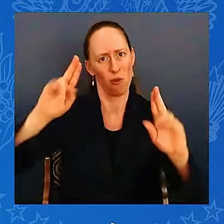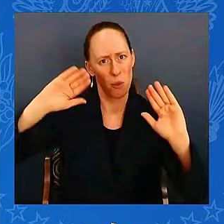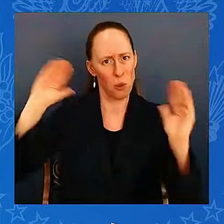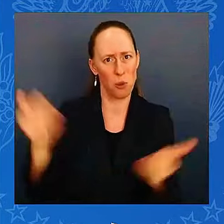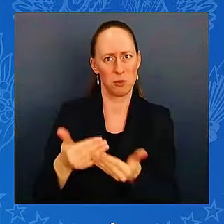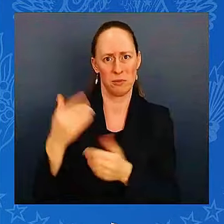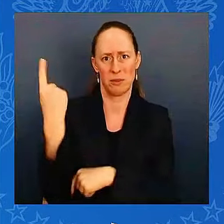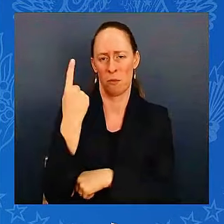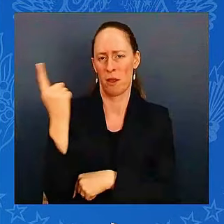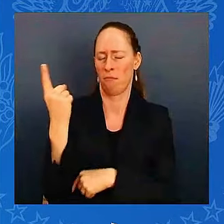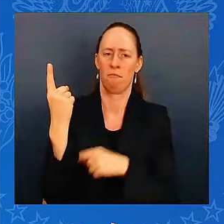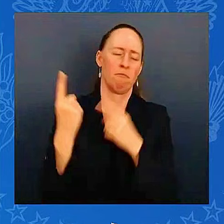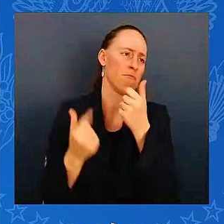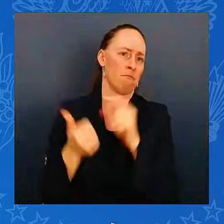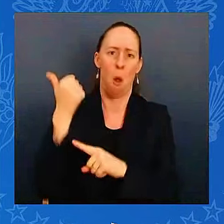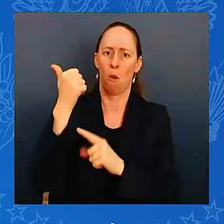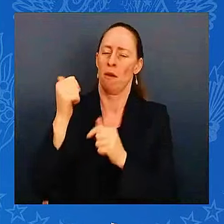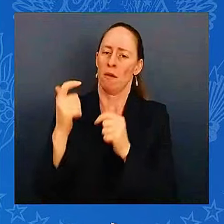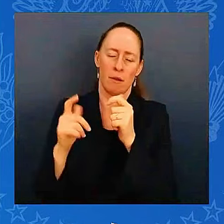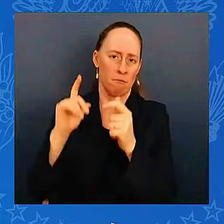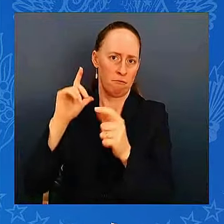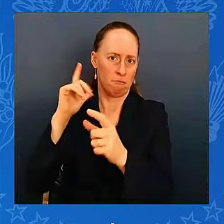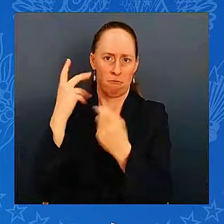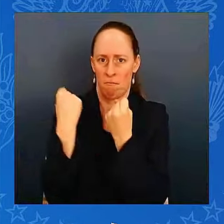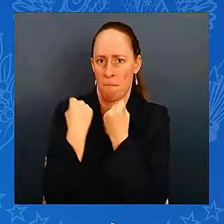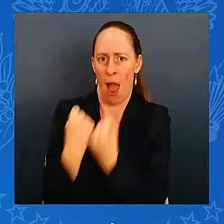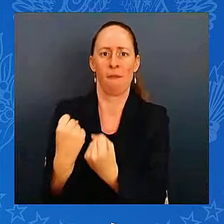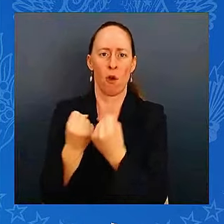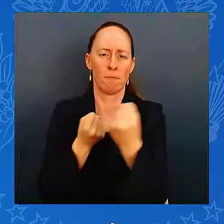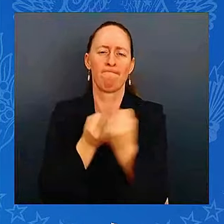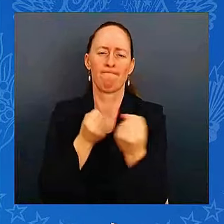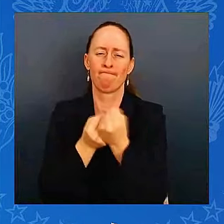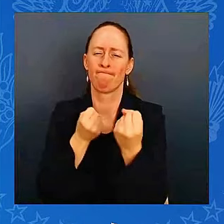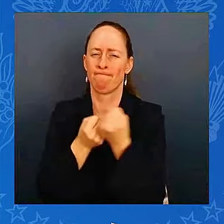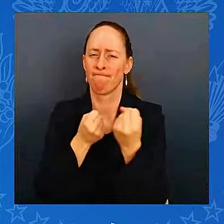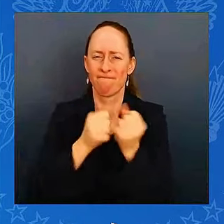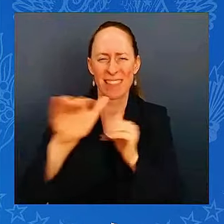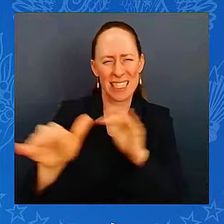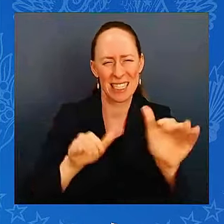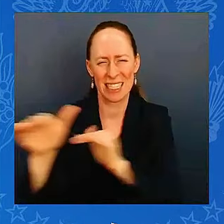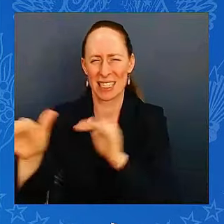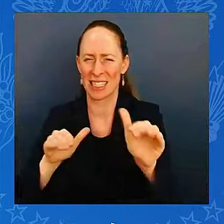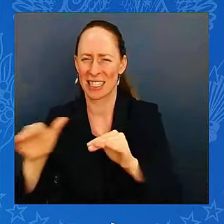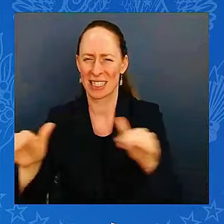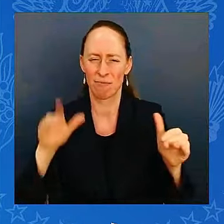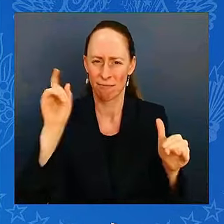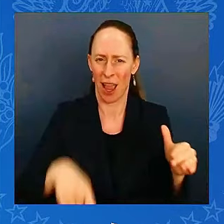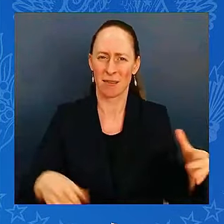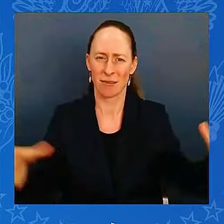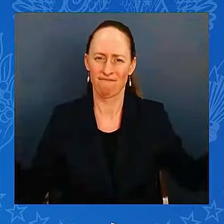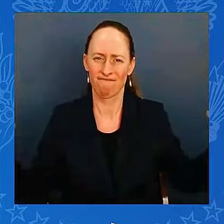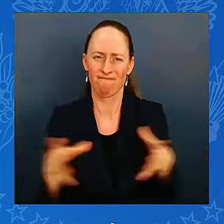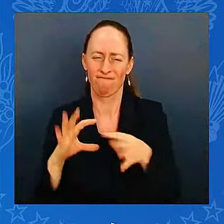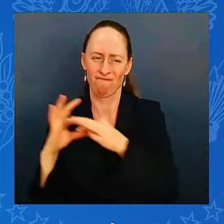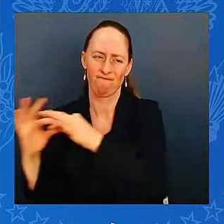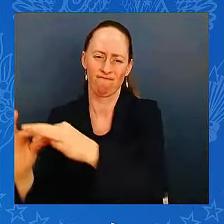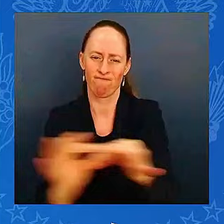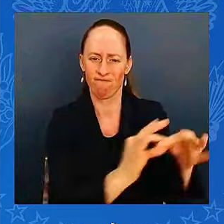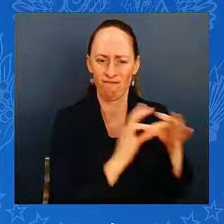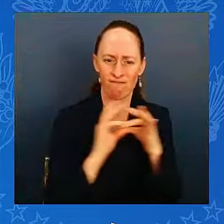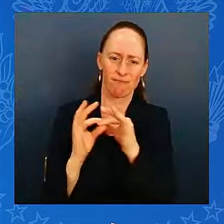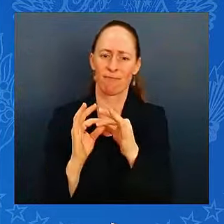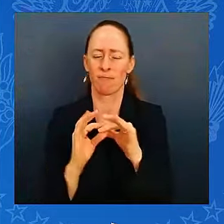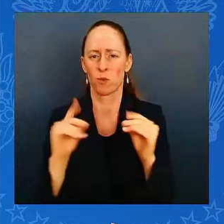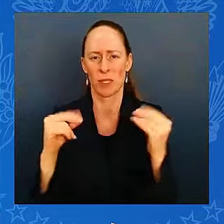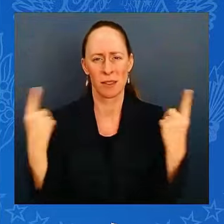coalitions to deliver on the issues that matter most to people, President of the United States, Joe Biden. Thank